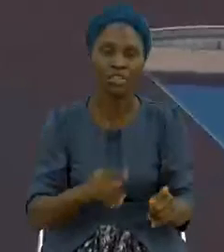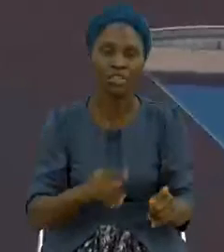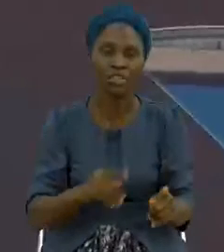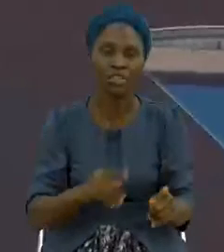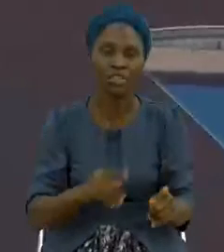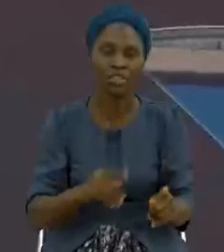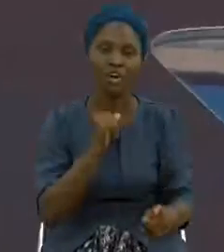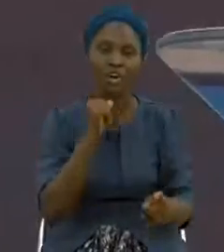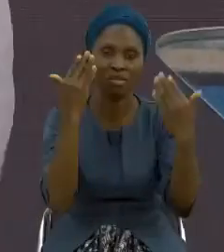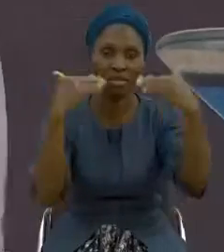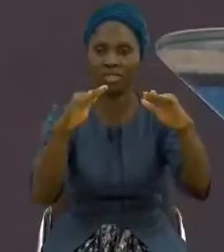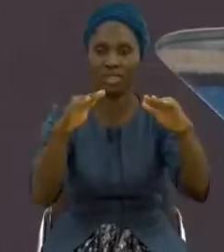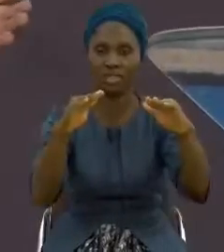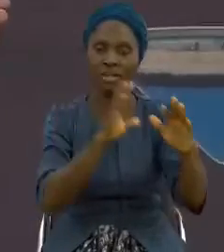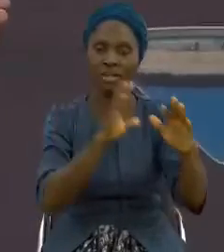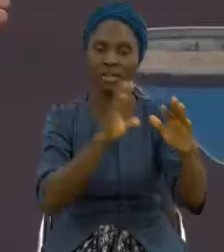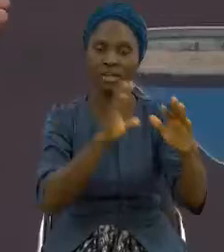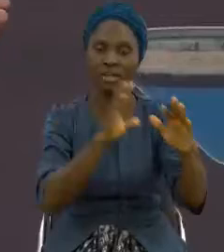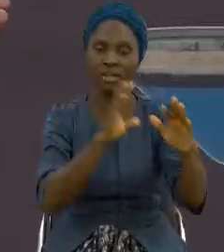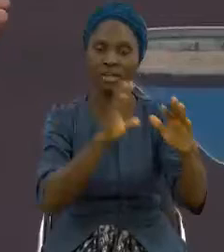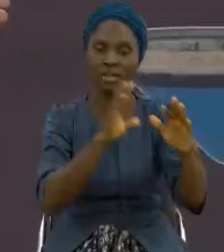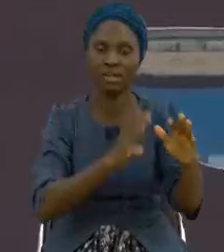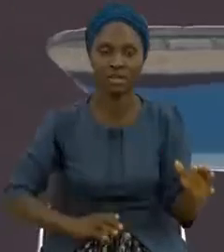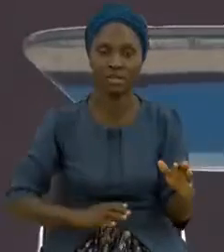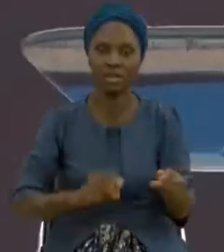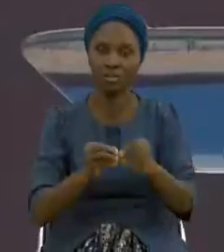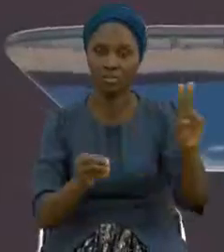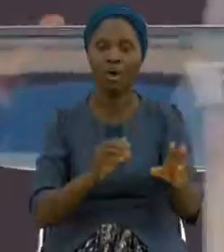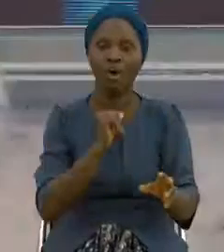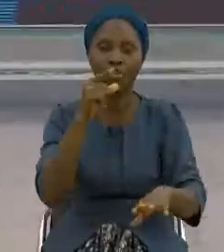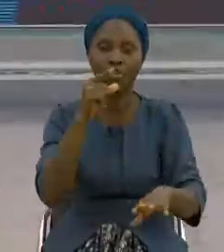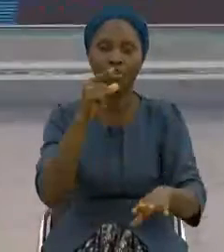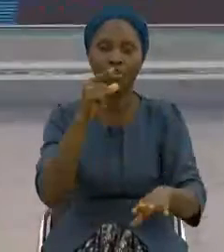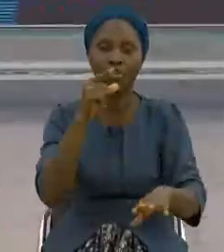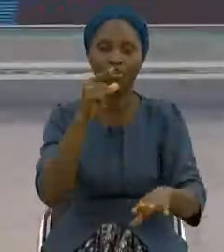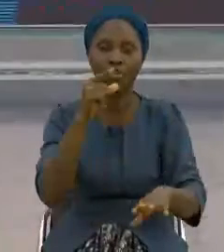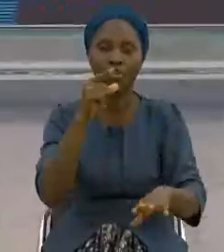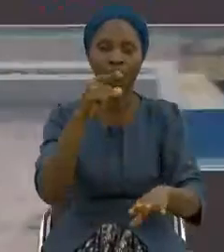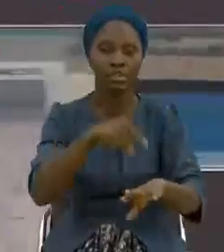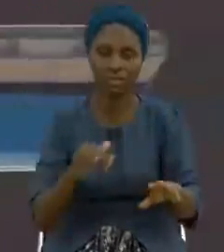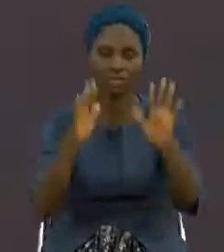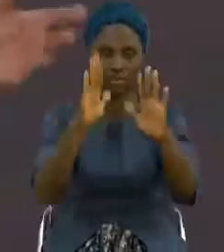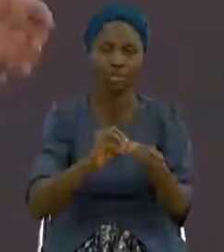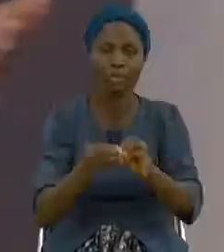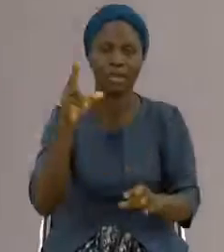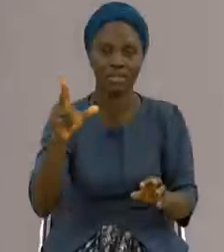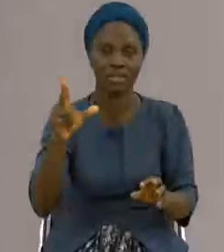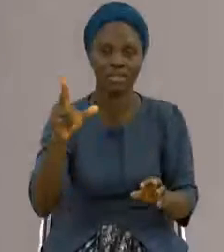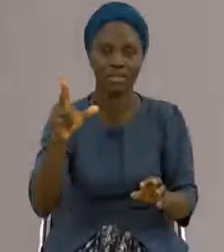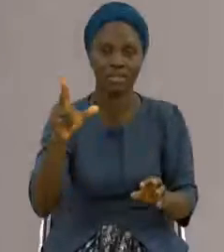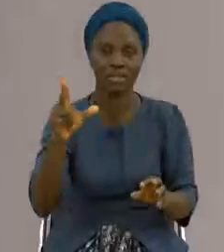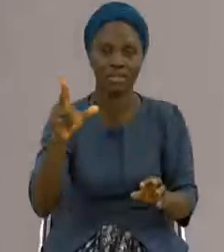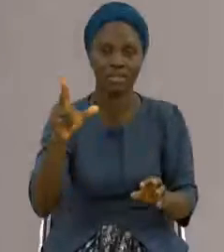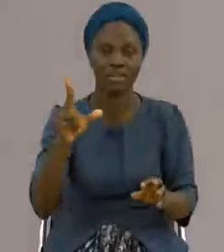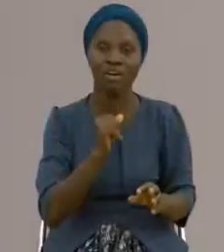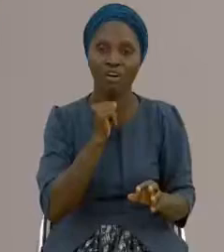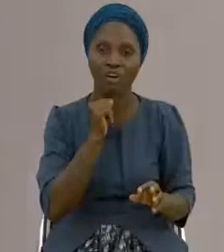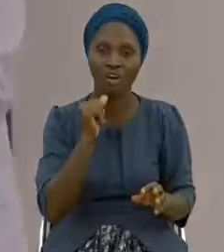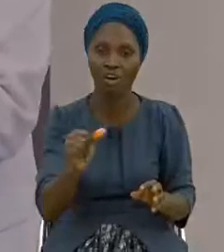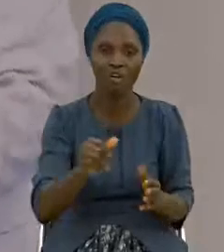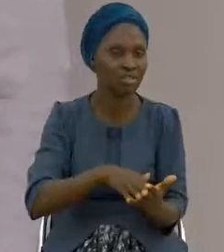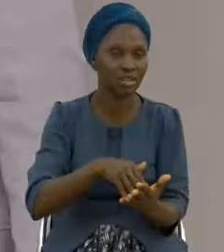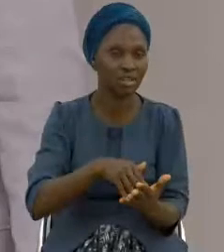unceasing miracles. Number three, unrelenting faith. A faith that holds